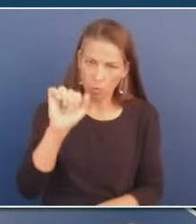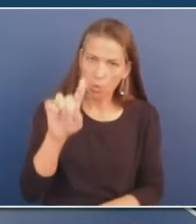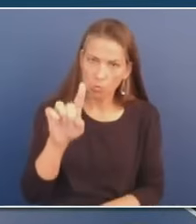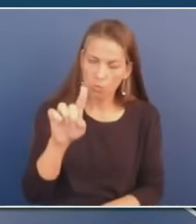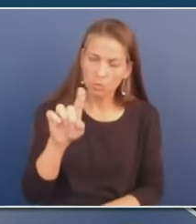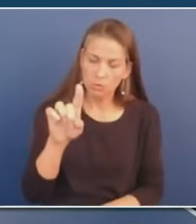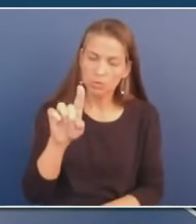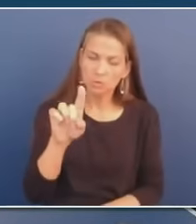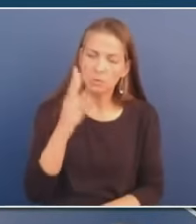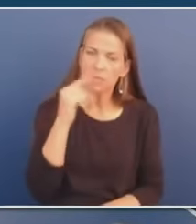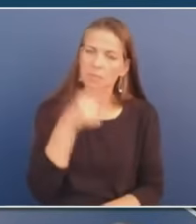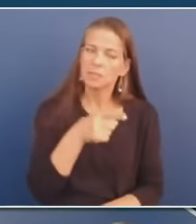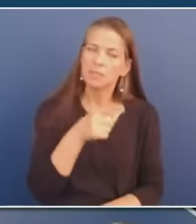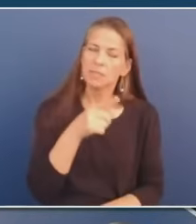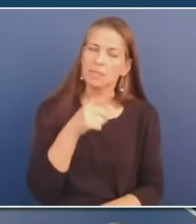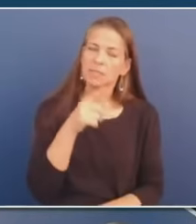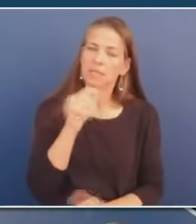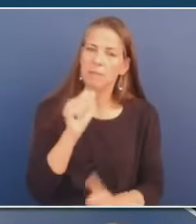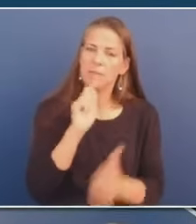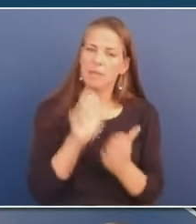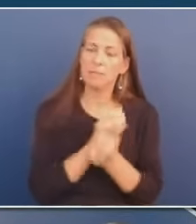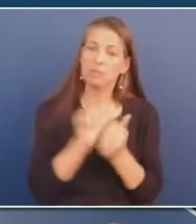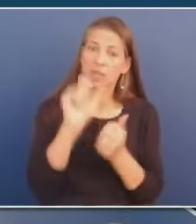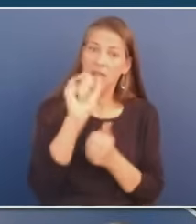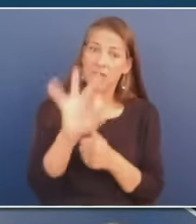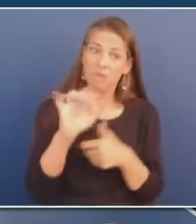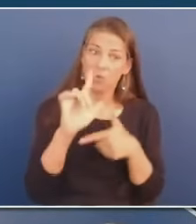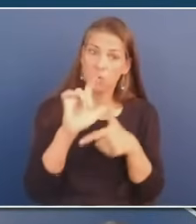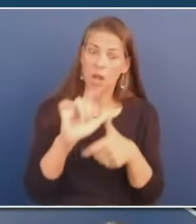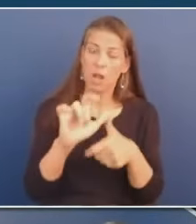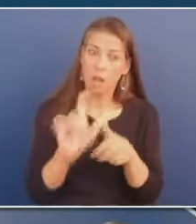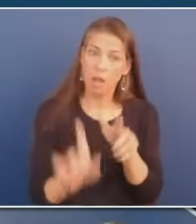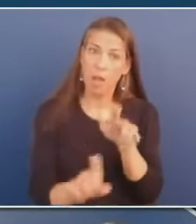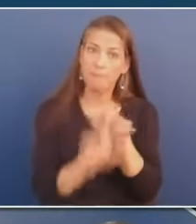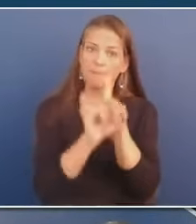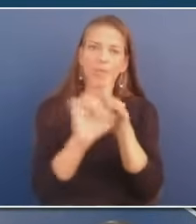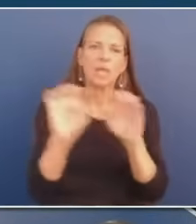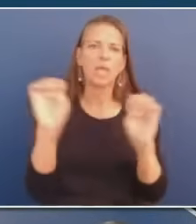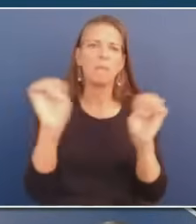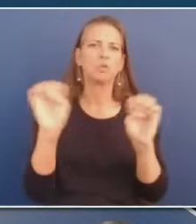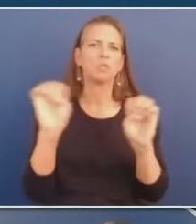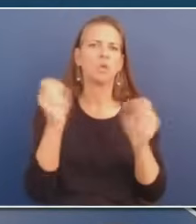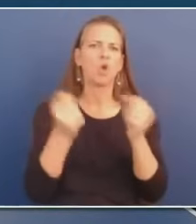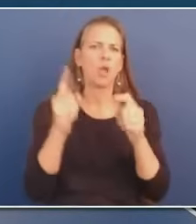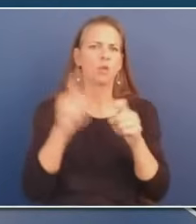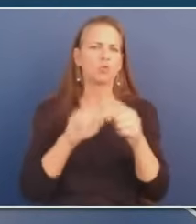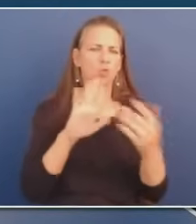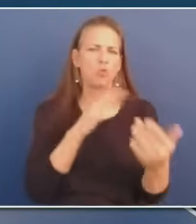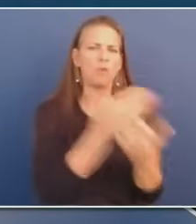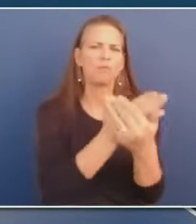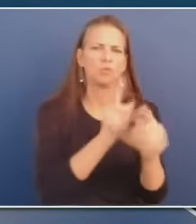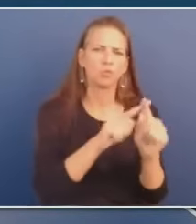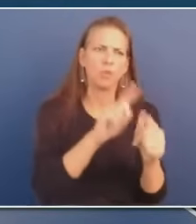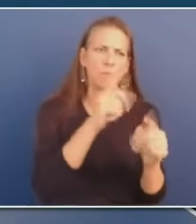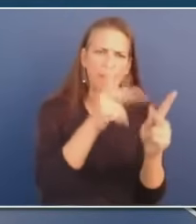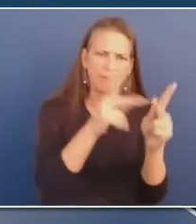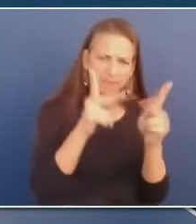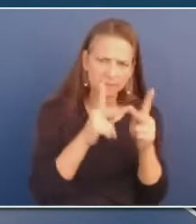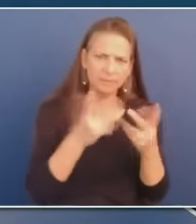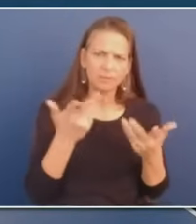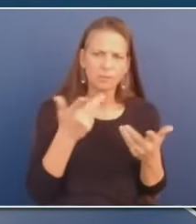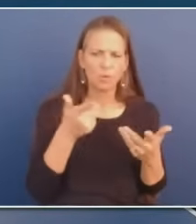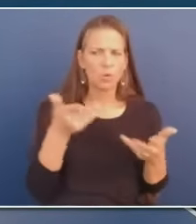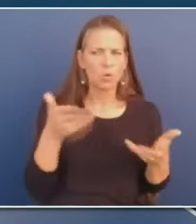damaging thunderstorms, if we have tornadoes, emergency vehicles will need to get to places as quickly as possible. The